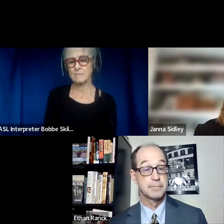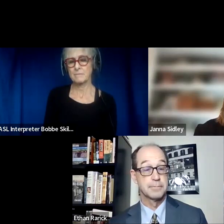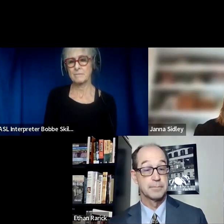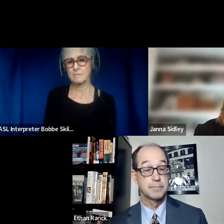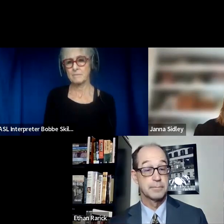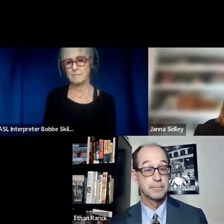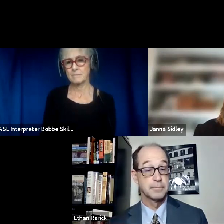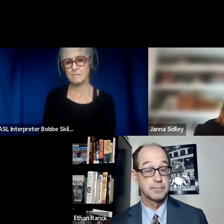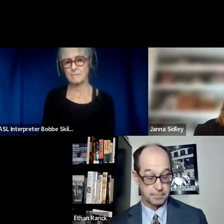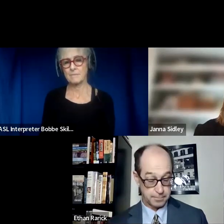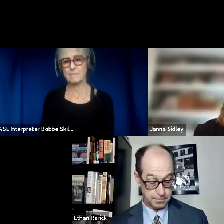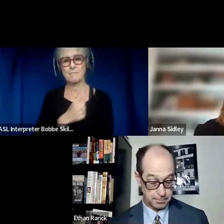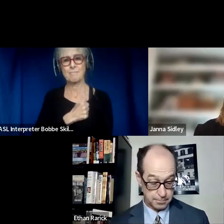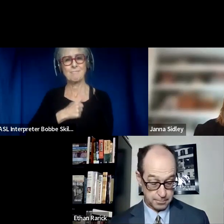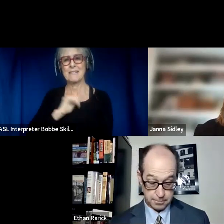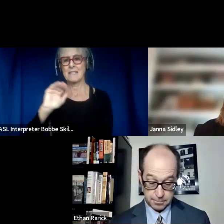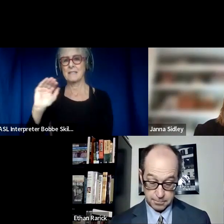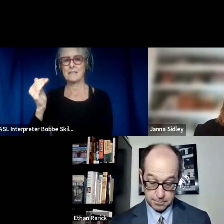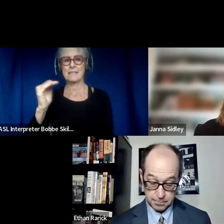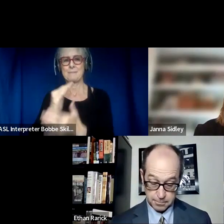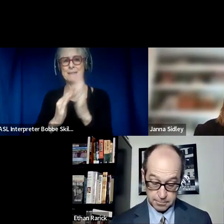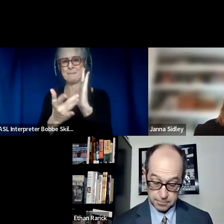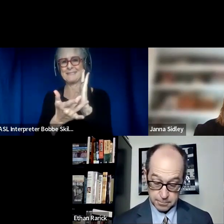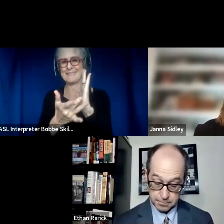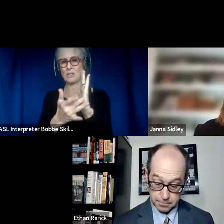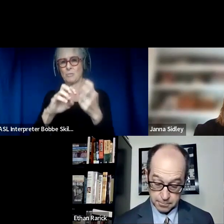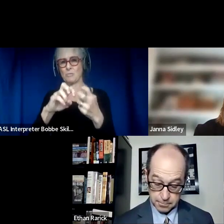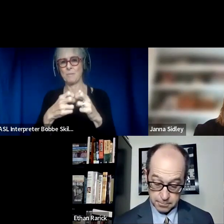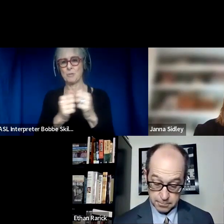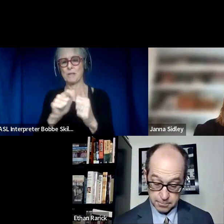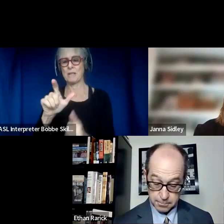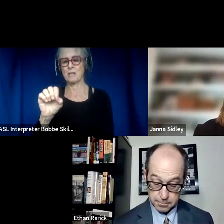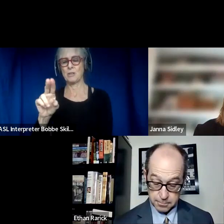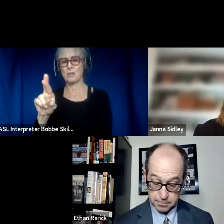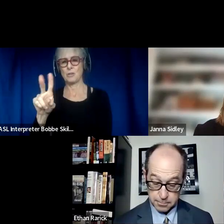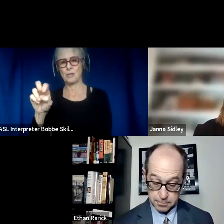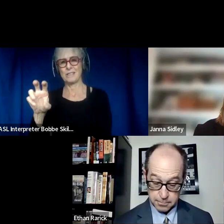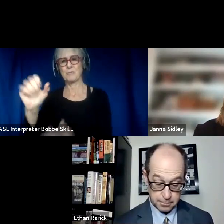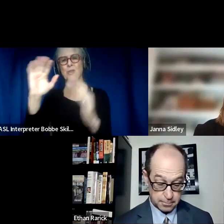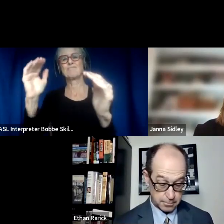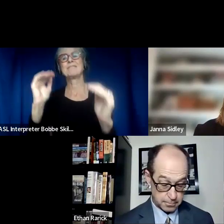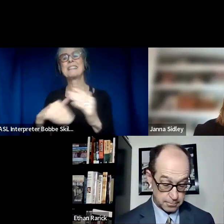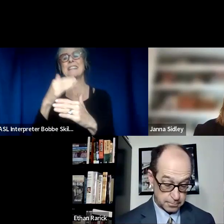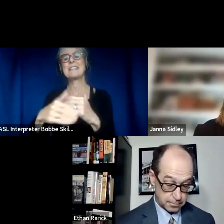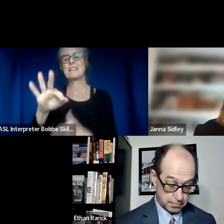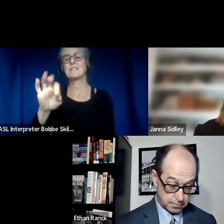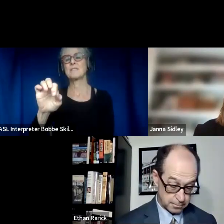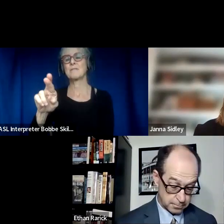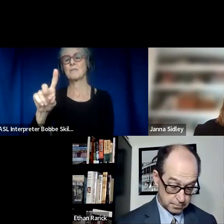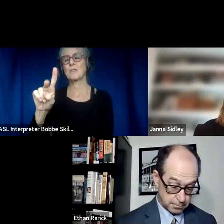Oh, apologies. It looks like we're having some technical difficulties with Lourdes, so we're going to move on to Fernando Gomez.